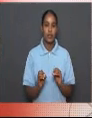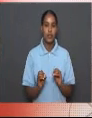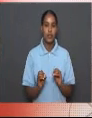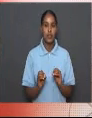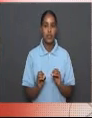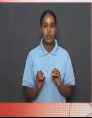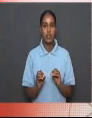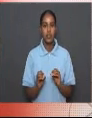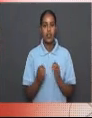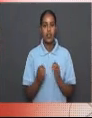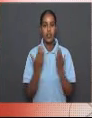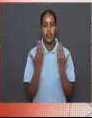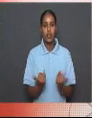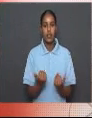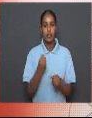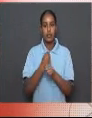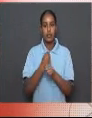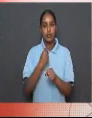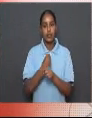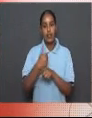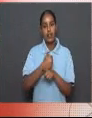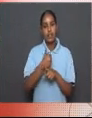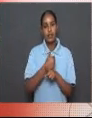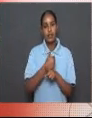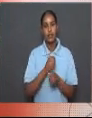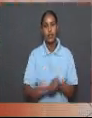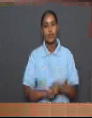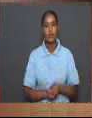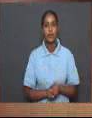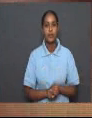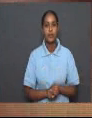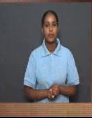Students, let us do an activity.